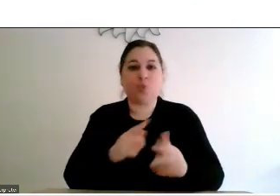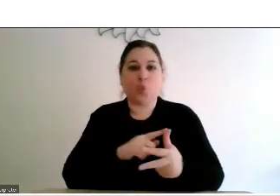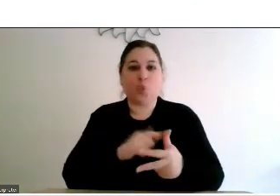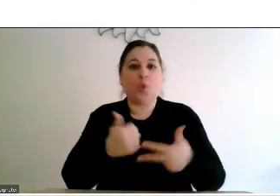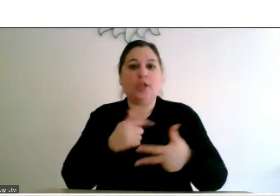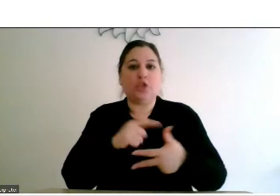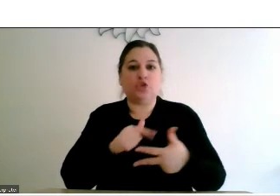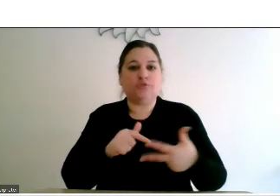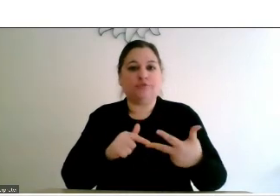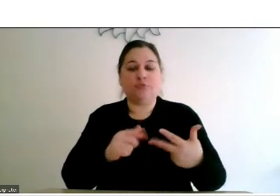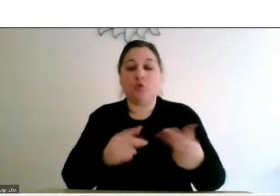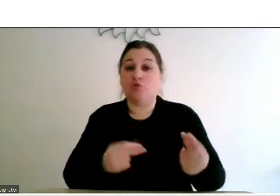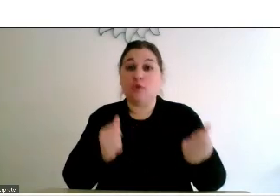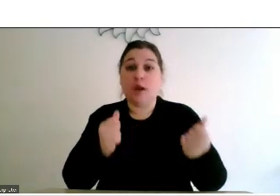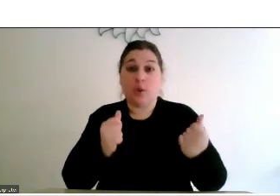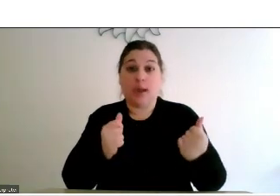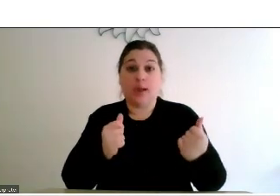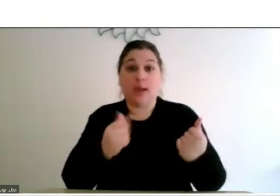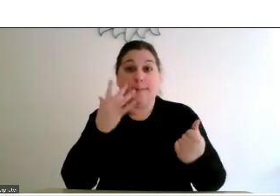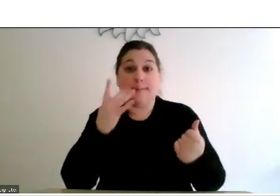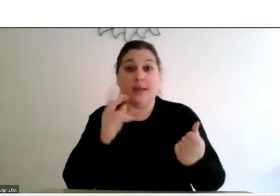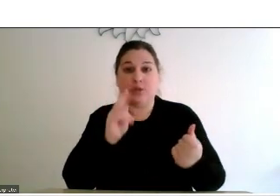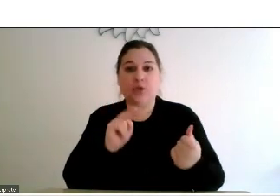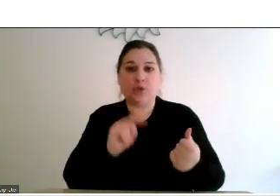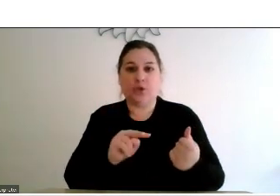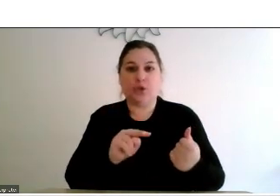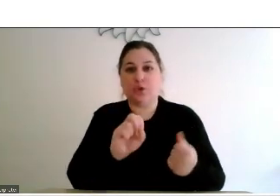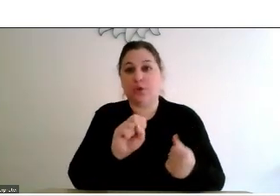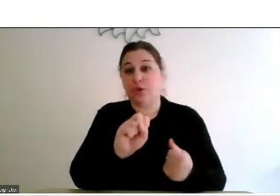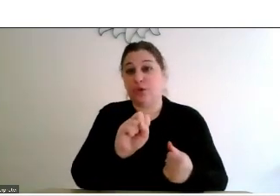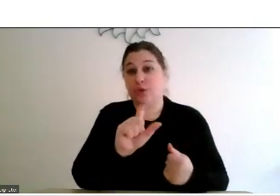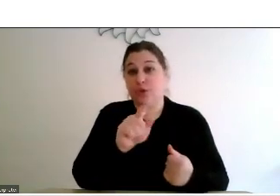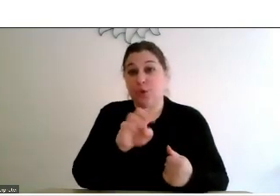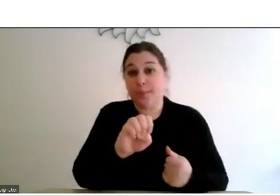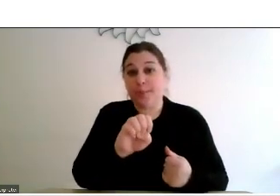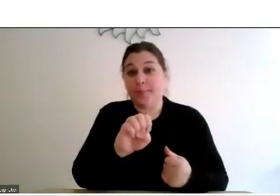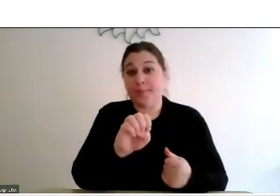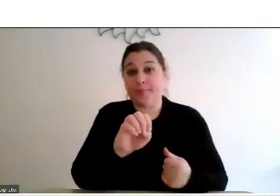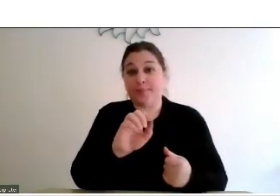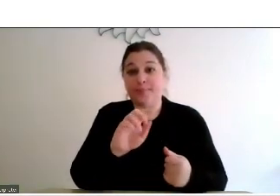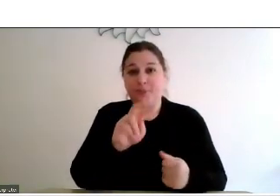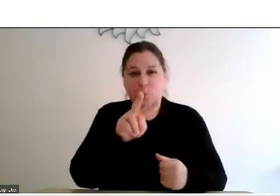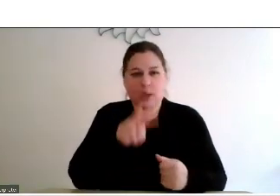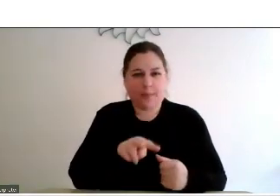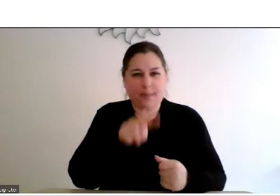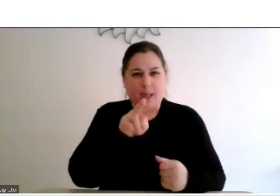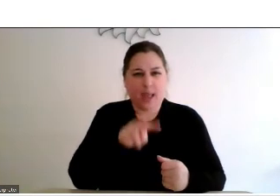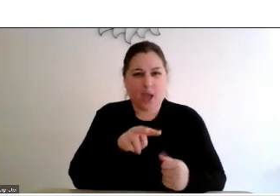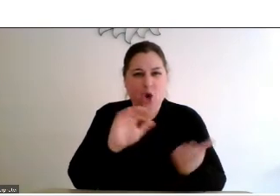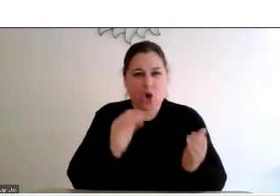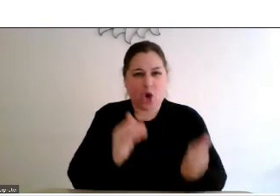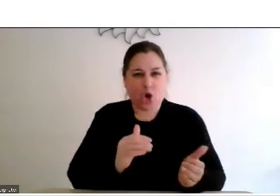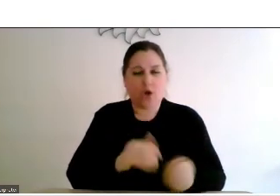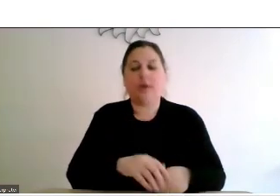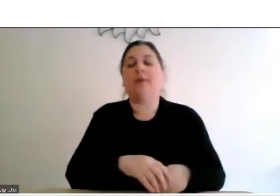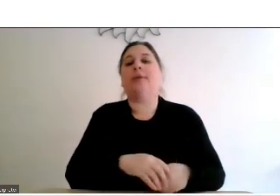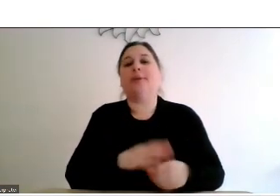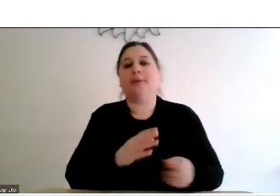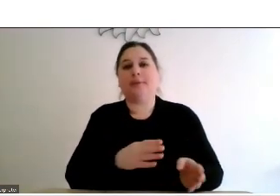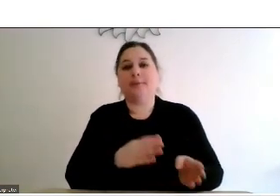parallel lines. Okay, if they're the same slopes and different, I should say, and